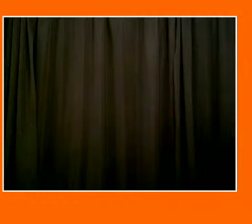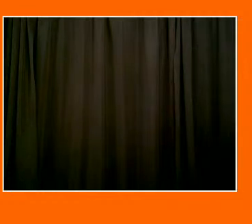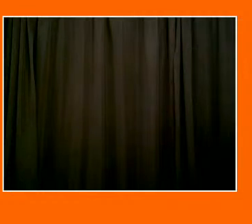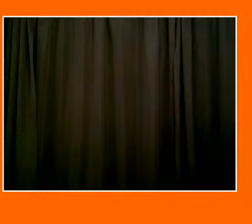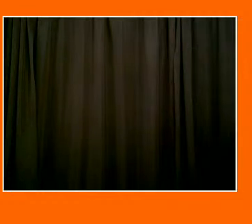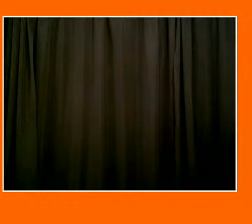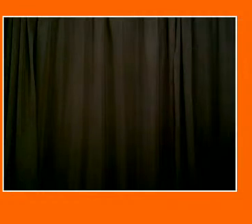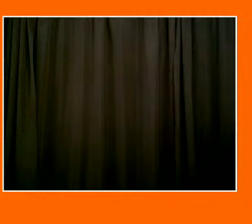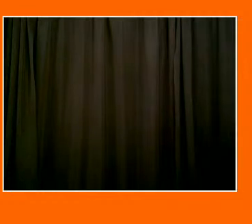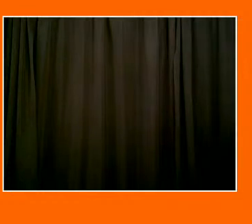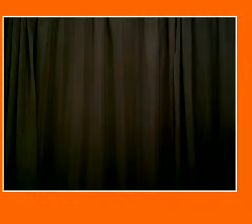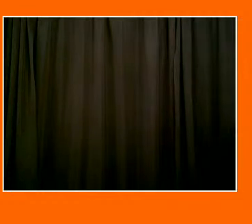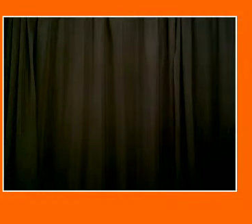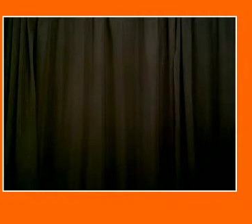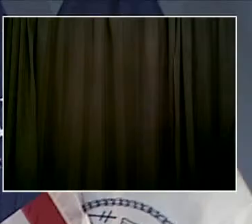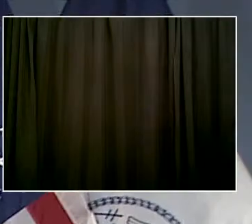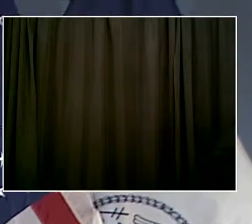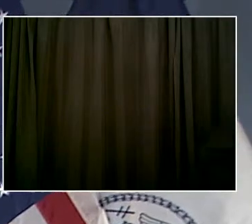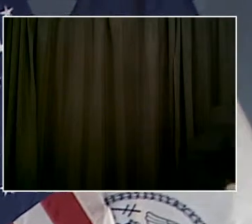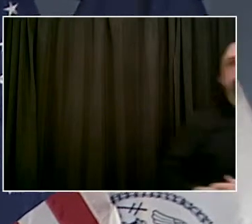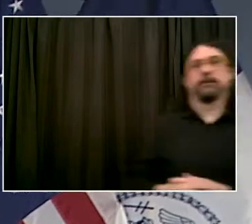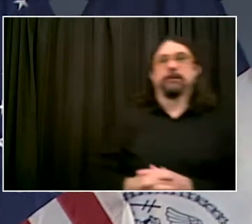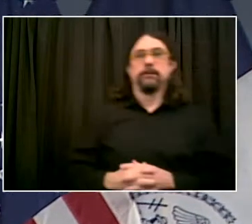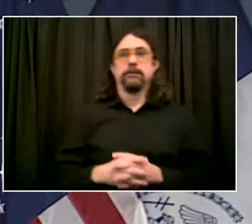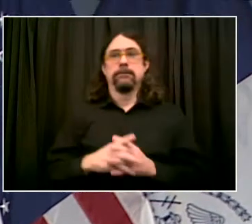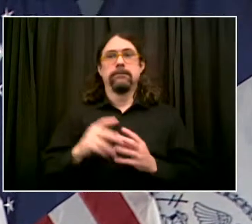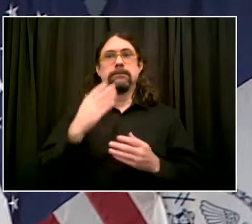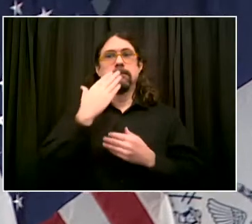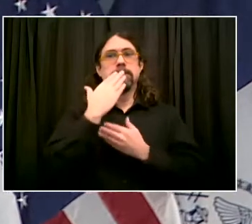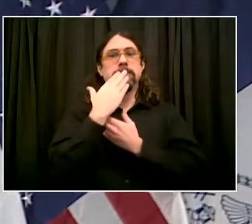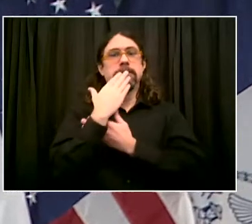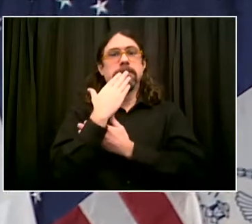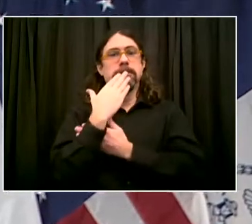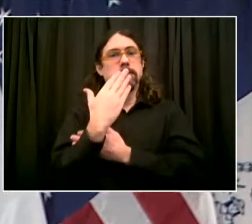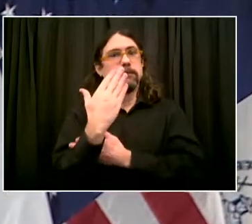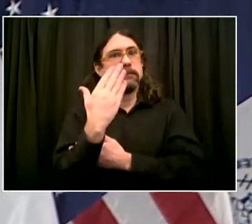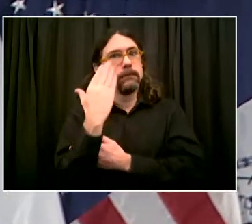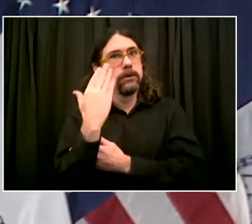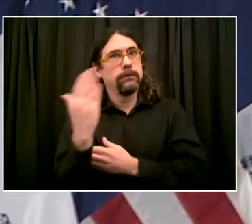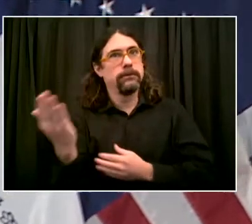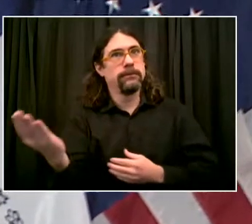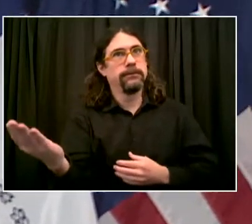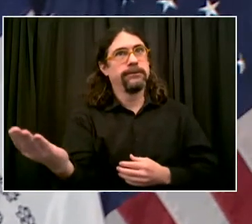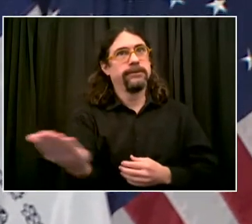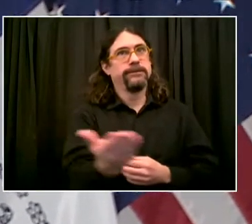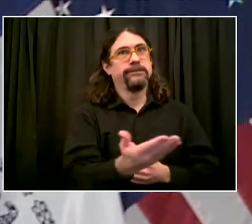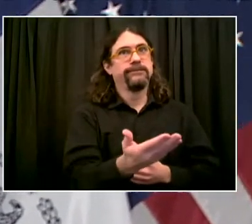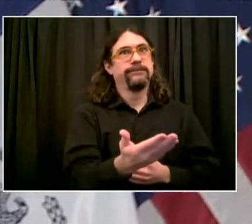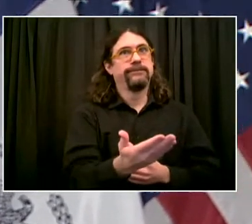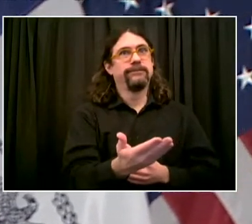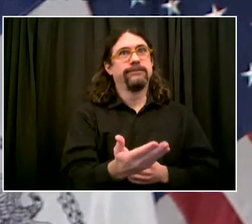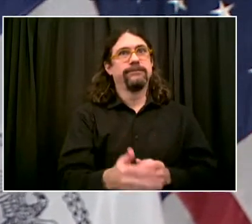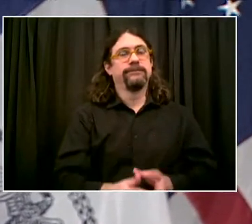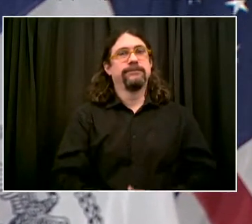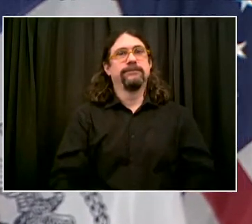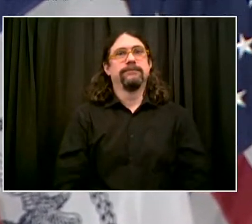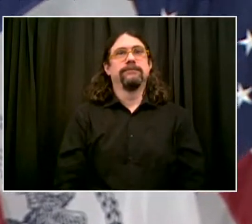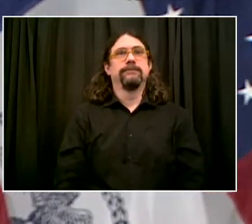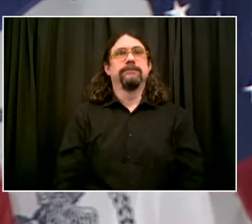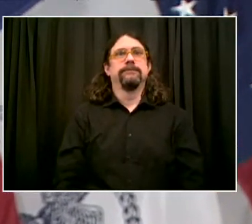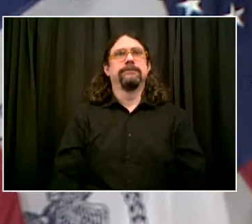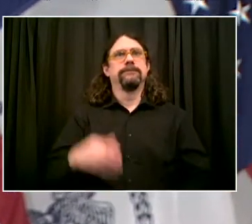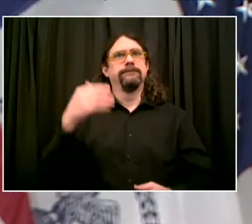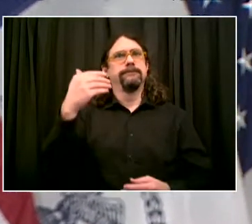Good morning, everyone. Well, a lot going on, and we're all really concerned about this winter storm bearing down on